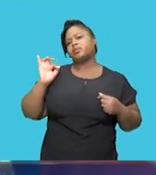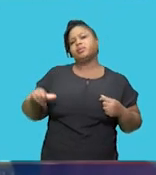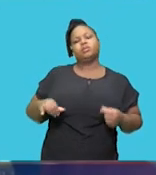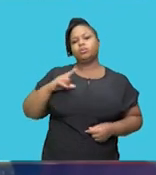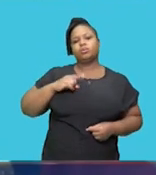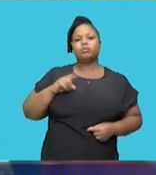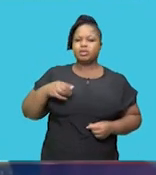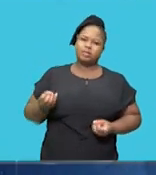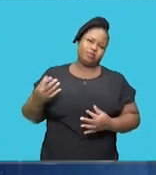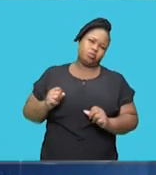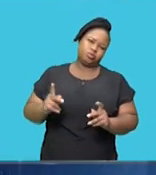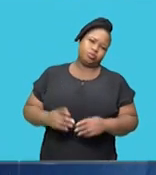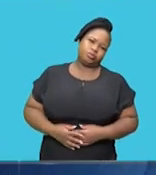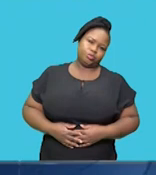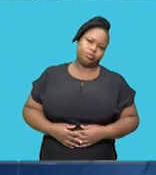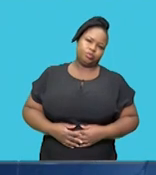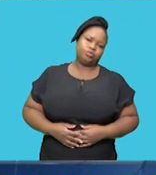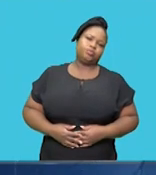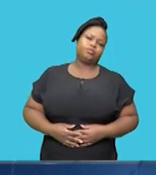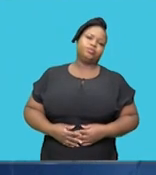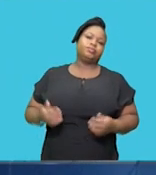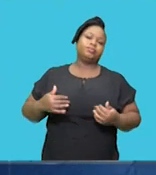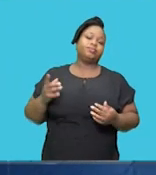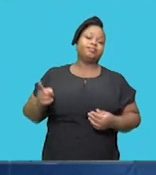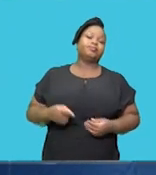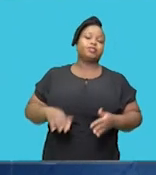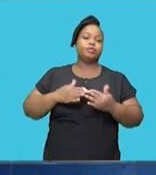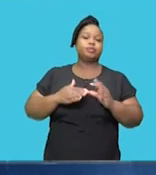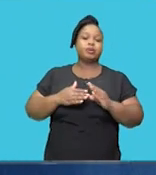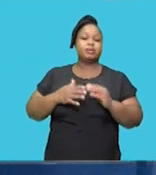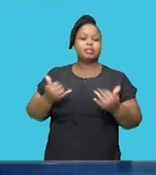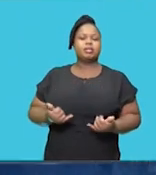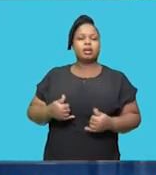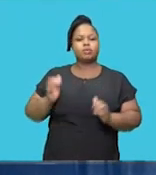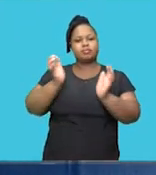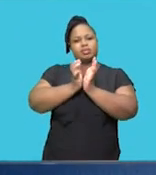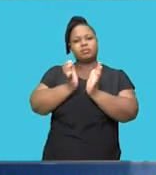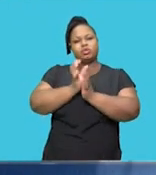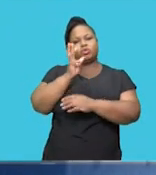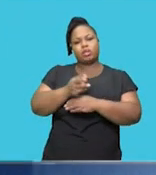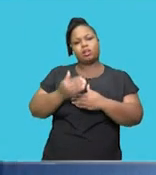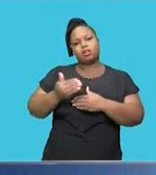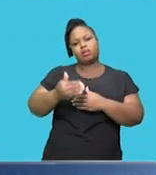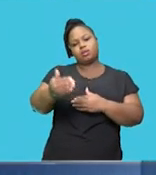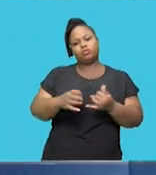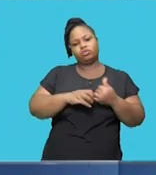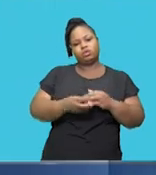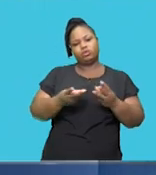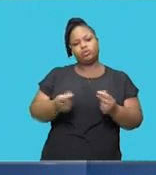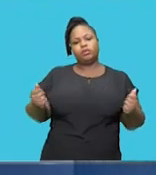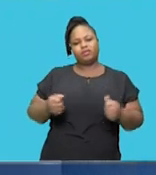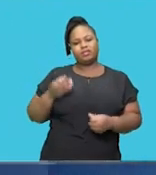also. You have to give him a chance. Ukusukela apho abahlali baza kubamba iintlanganiso eziza kuzana amacebo